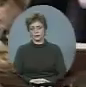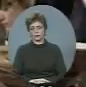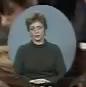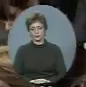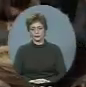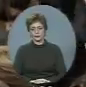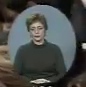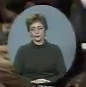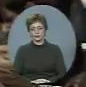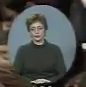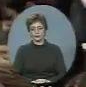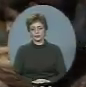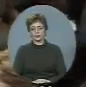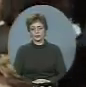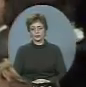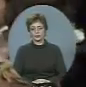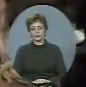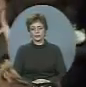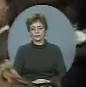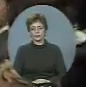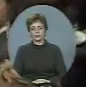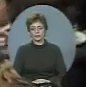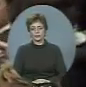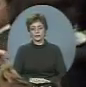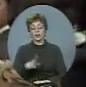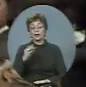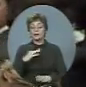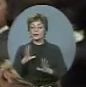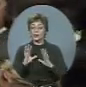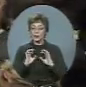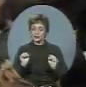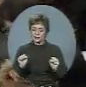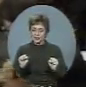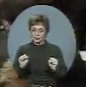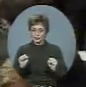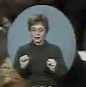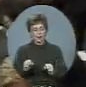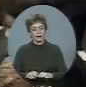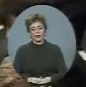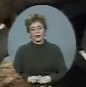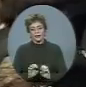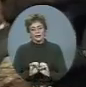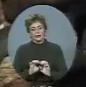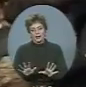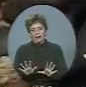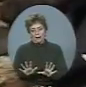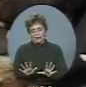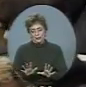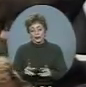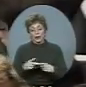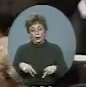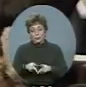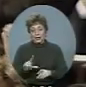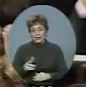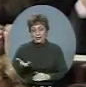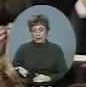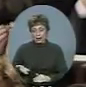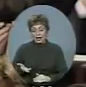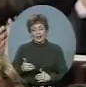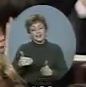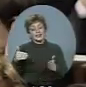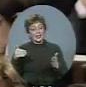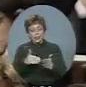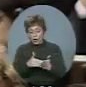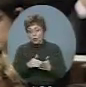Minister. Mr. Speaker, obviously the Liberal Party opposes the change we've made, which is to give police a voice in